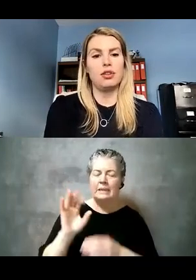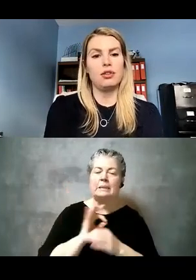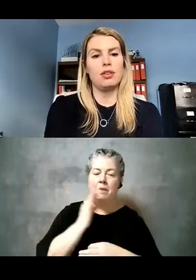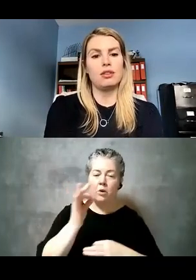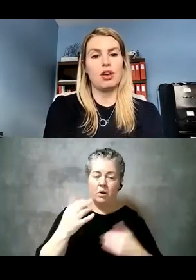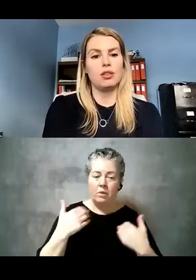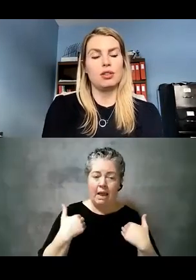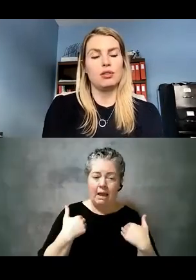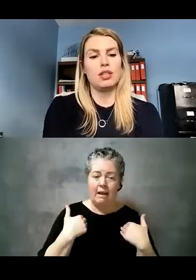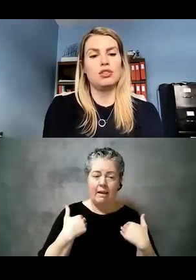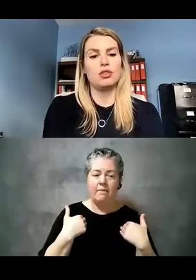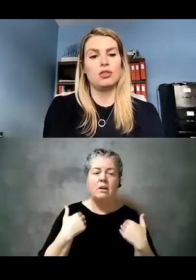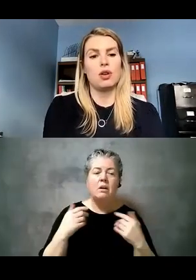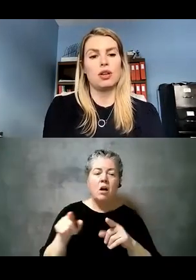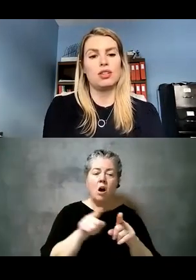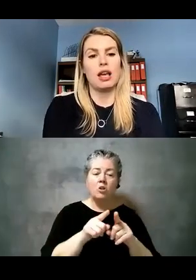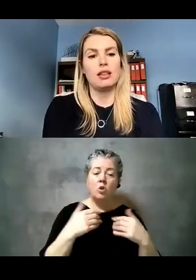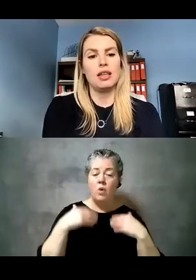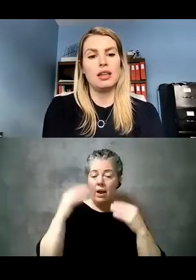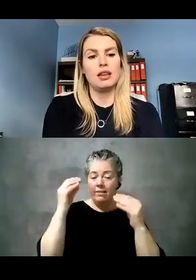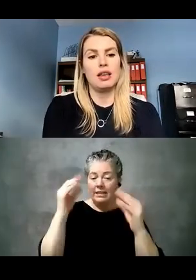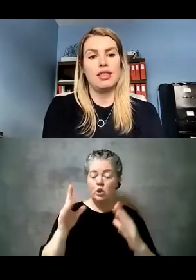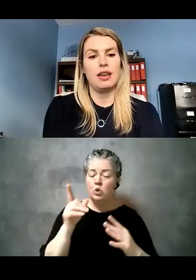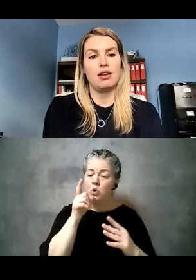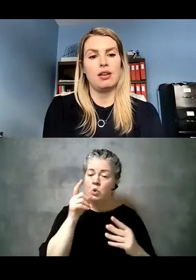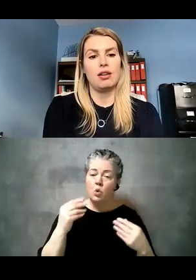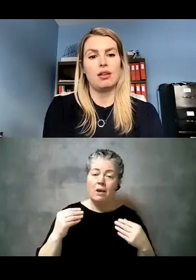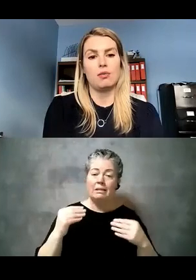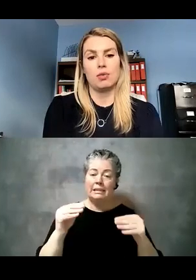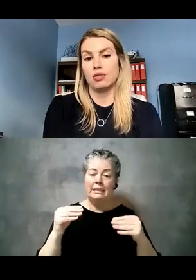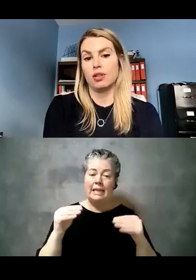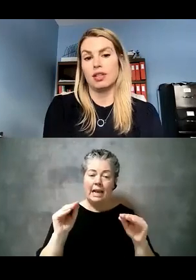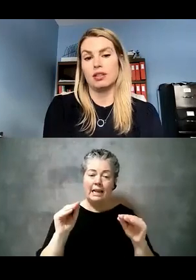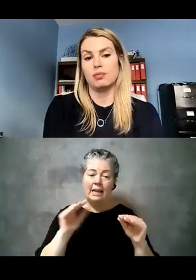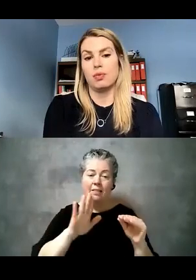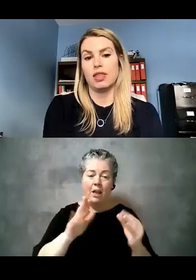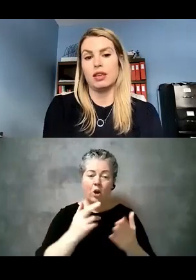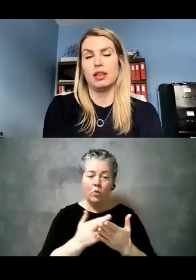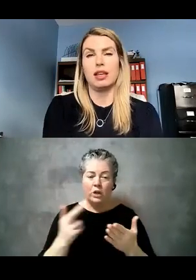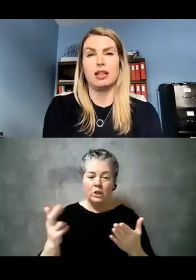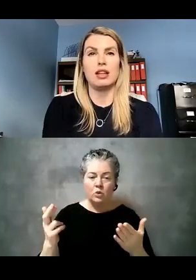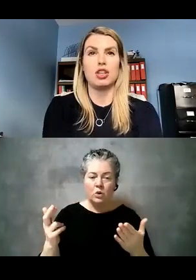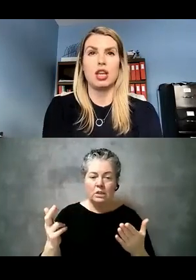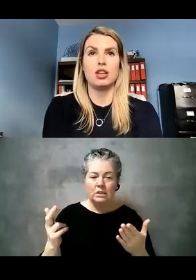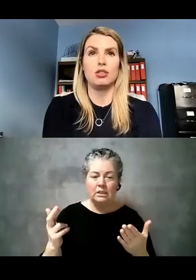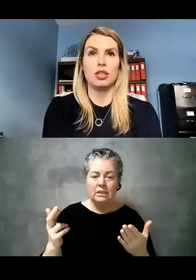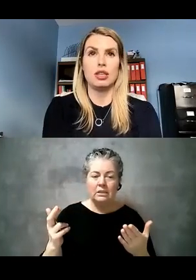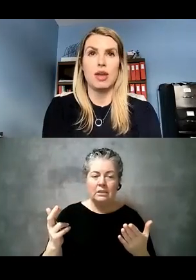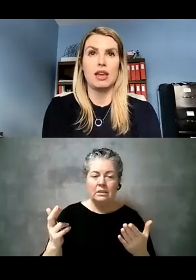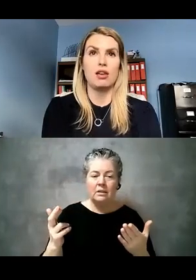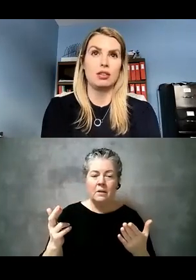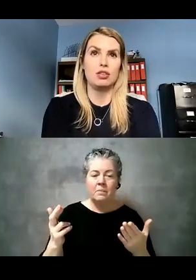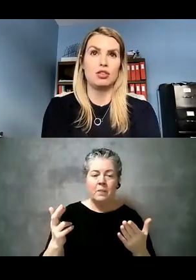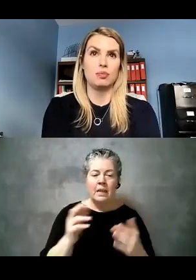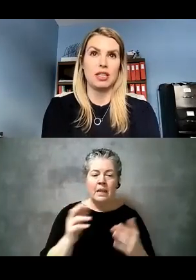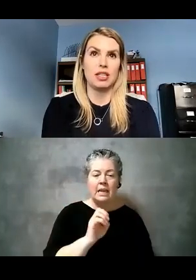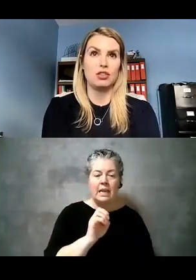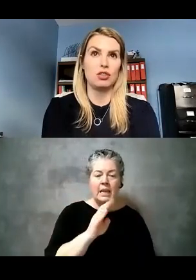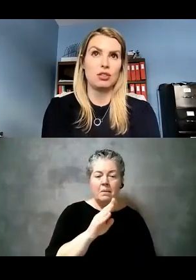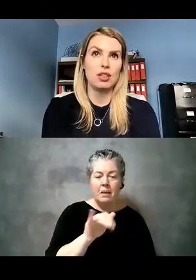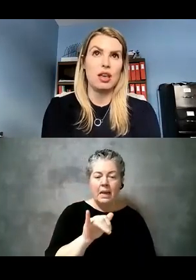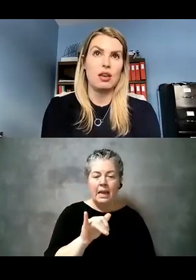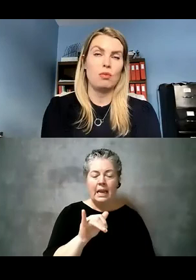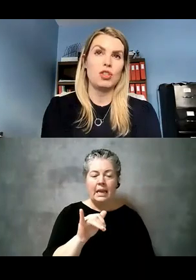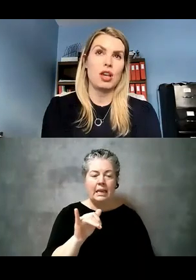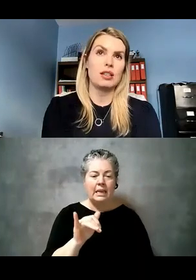little further, there's also teachers who are selling their resources within like an educational eBay called Teachers Pay